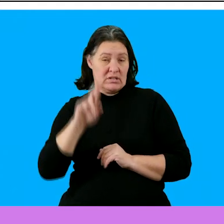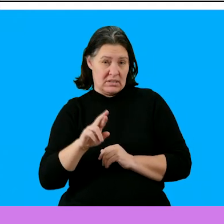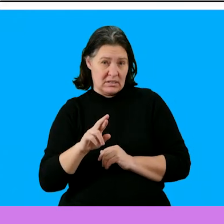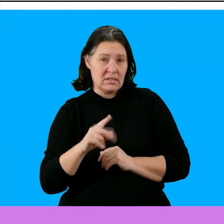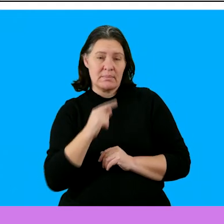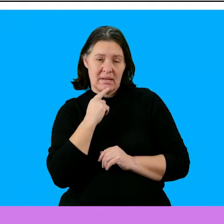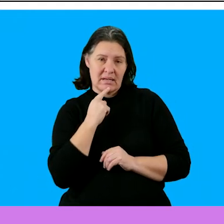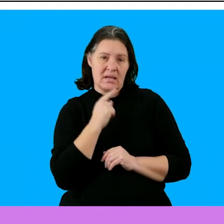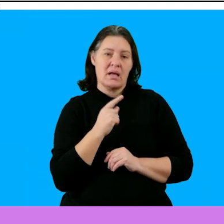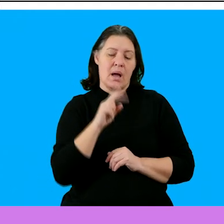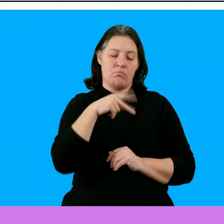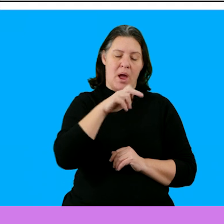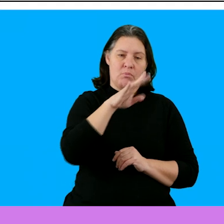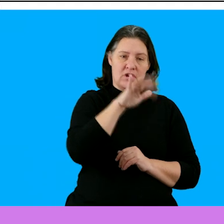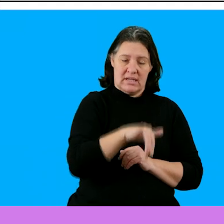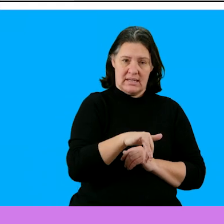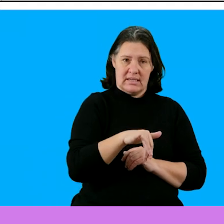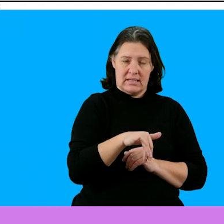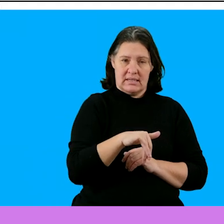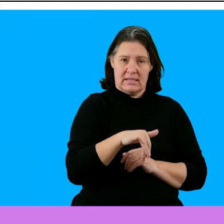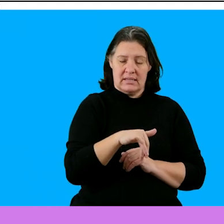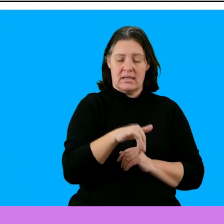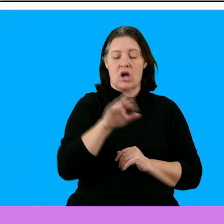indicate this is my primary